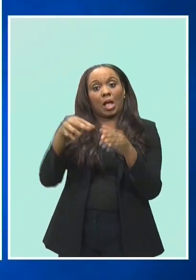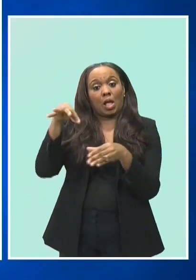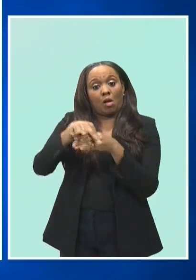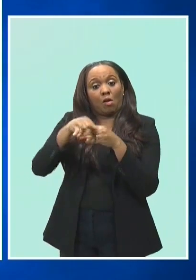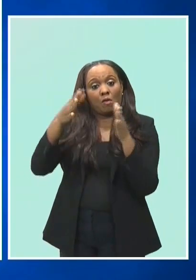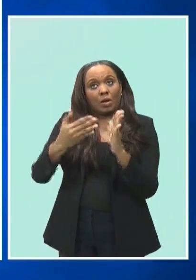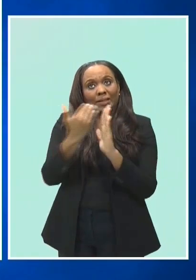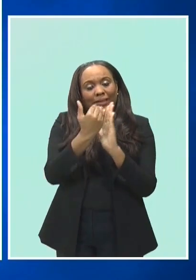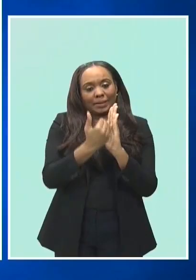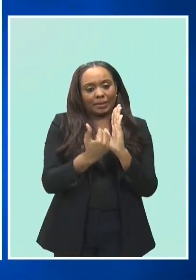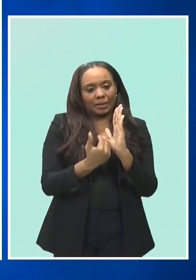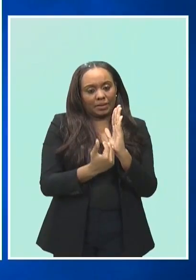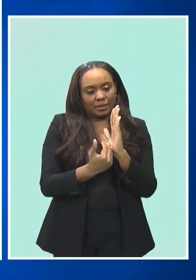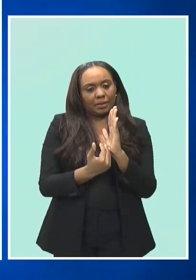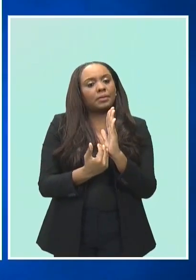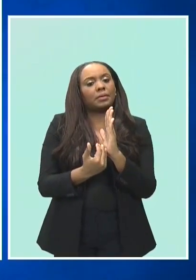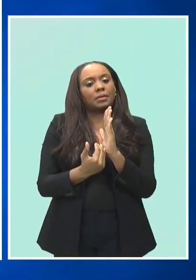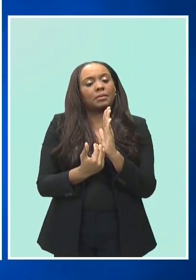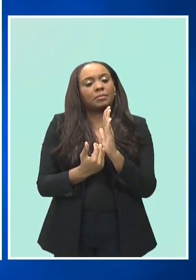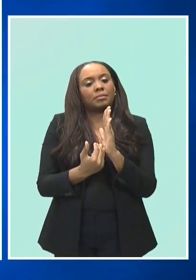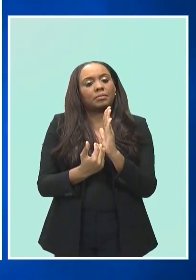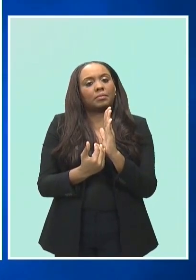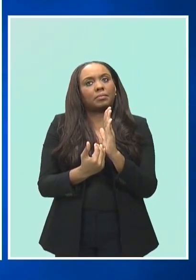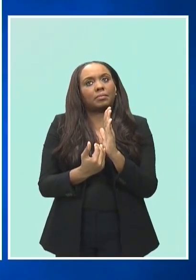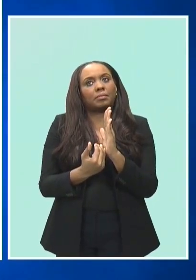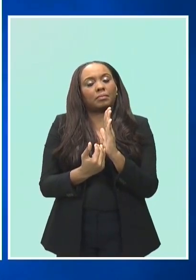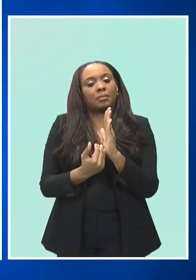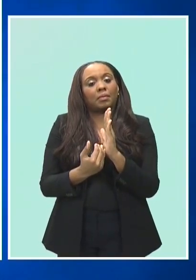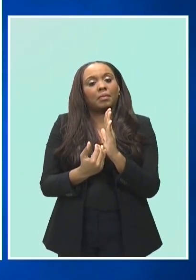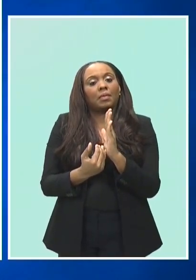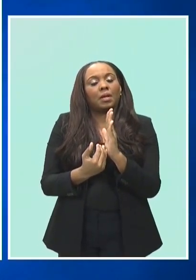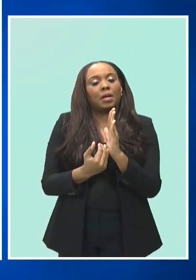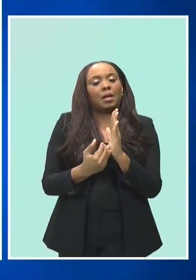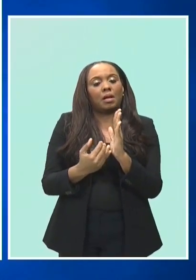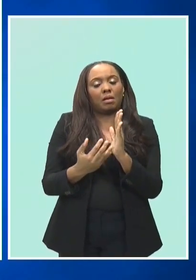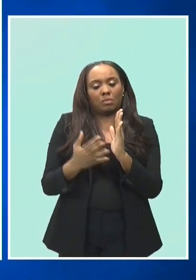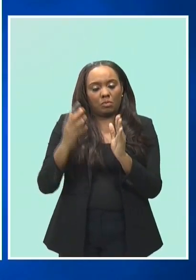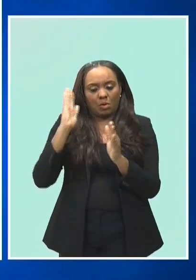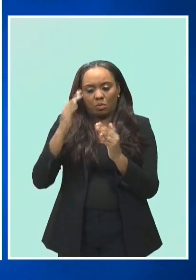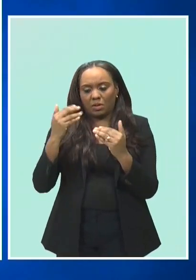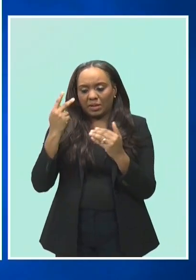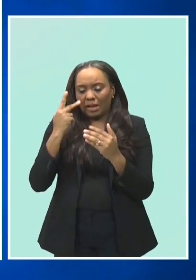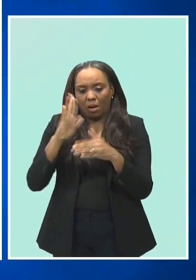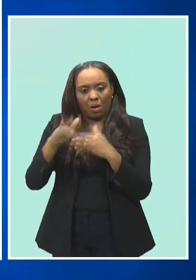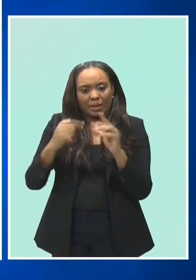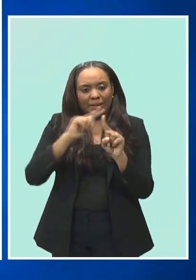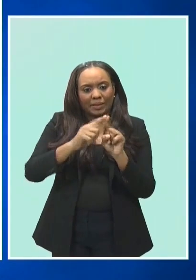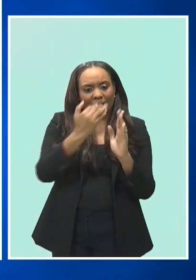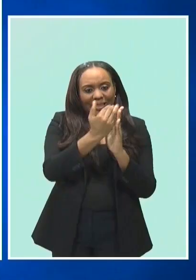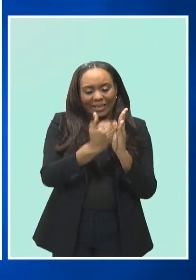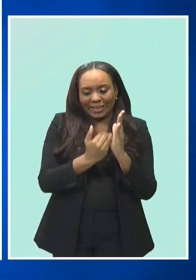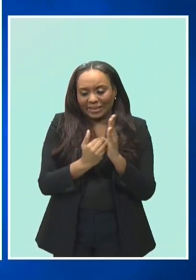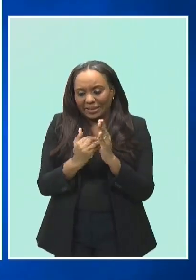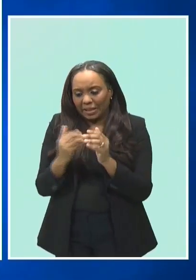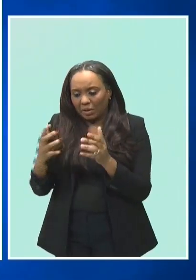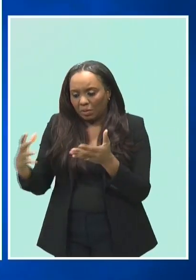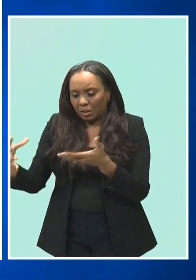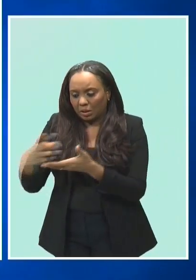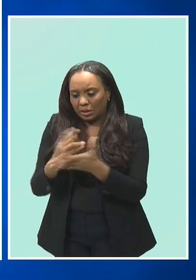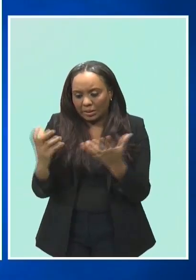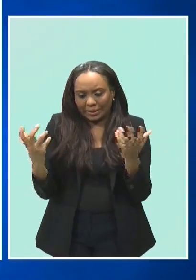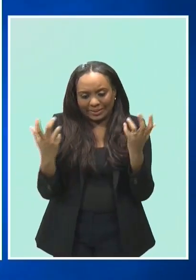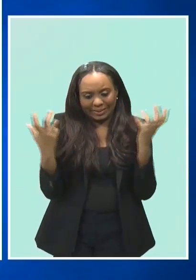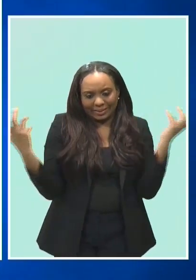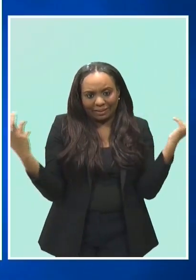just completed house-to-house registration and a current list will result in a cross-matching of information, according to Director General